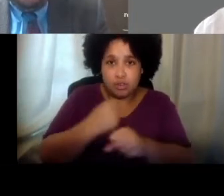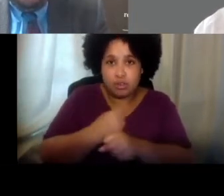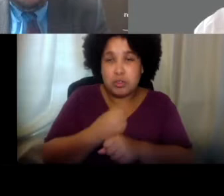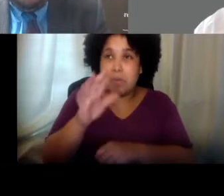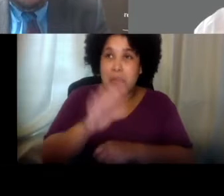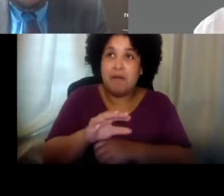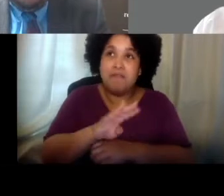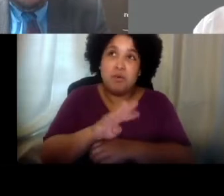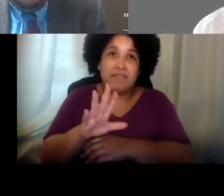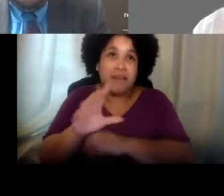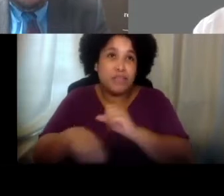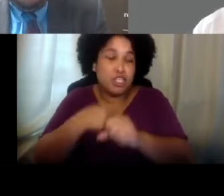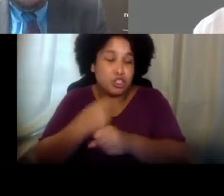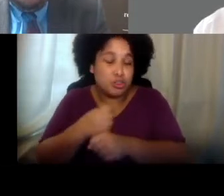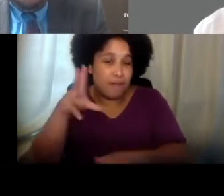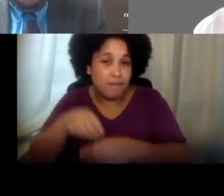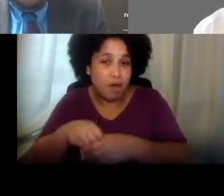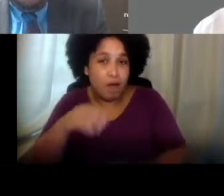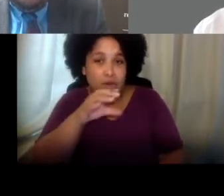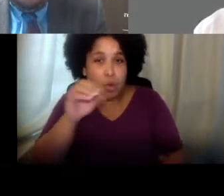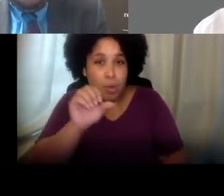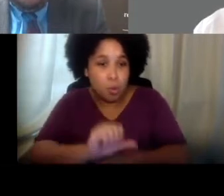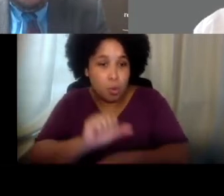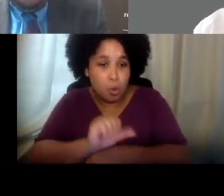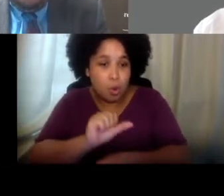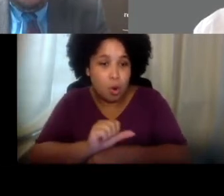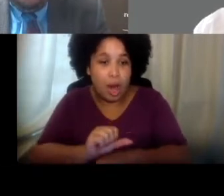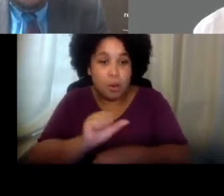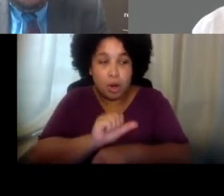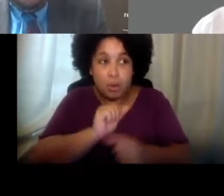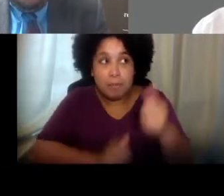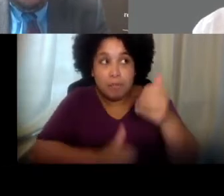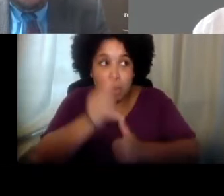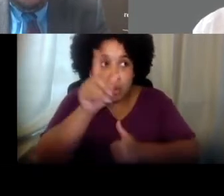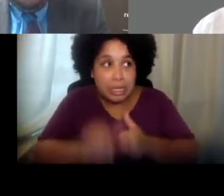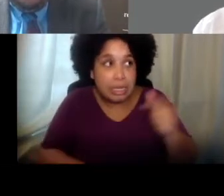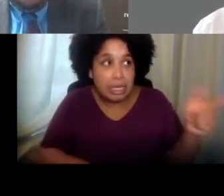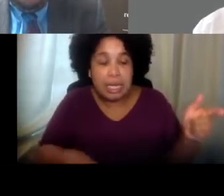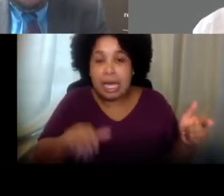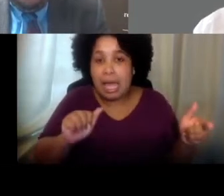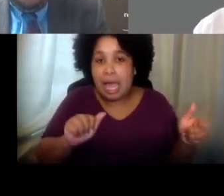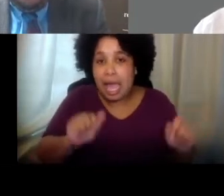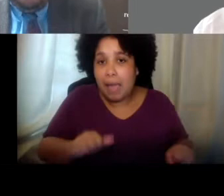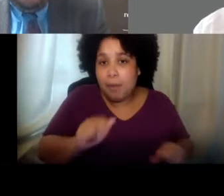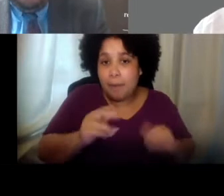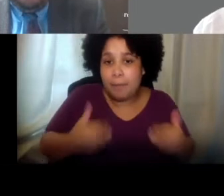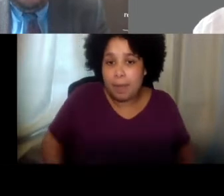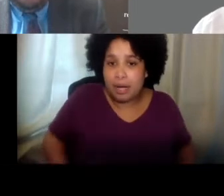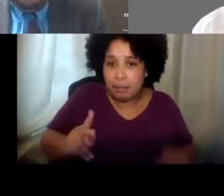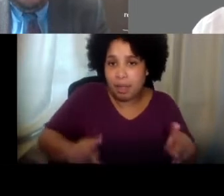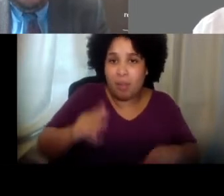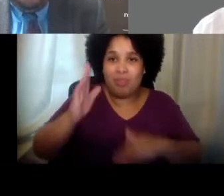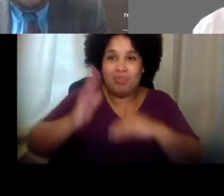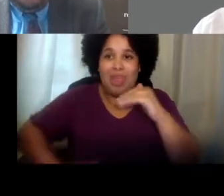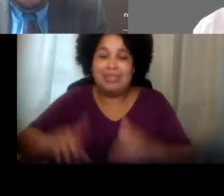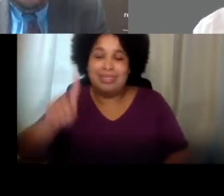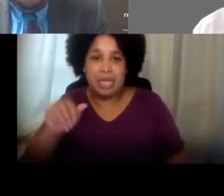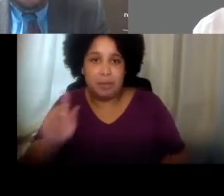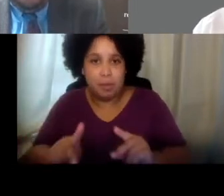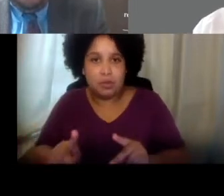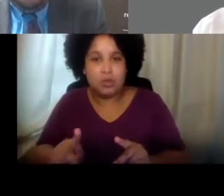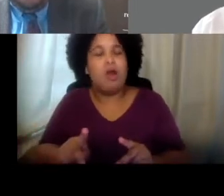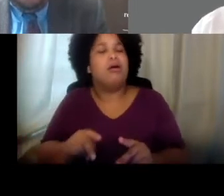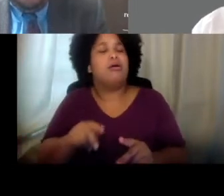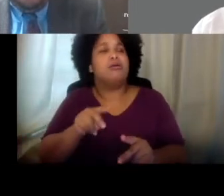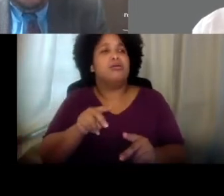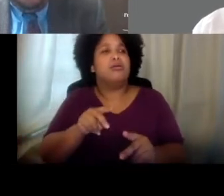corporate environment. And I had to deal with more able-bodied people than I had to deal with disabled people. And what that tells you is